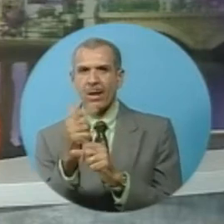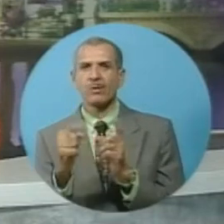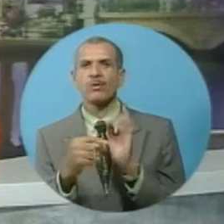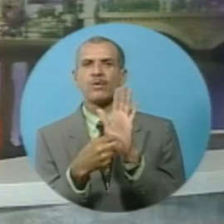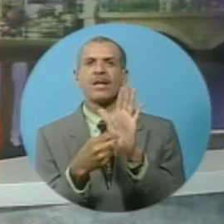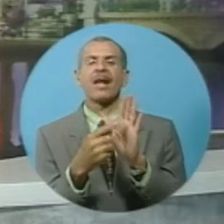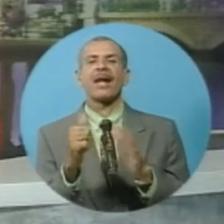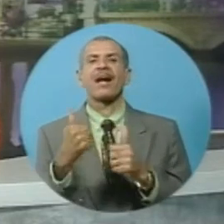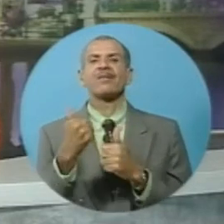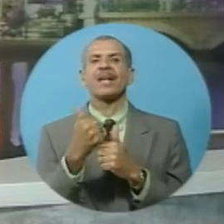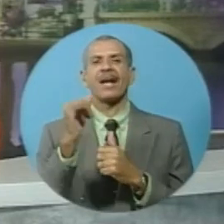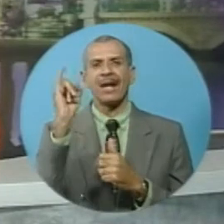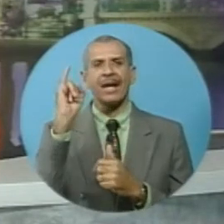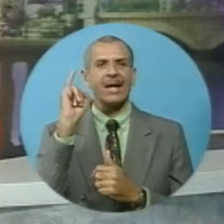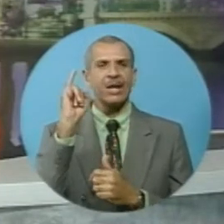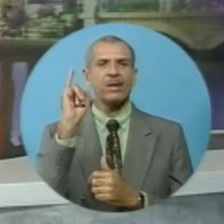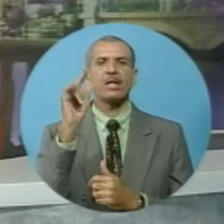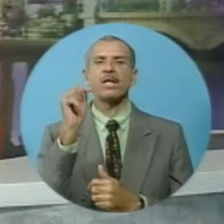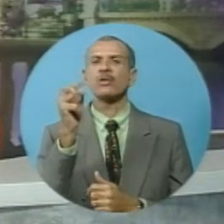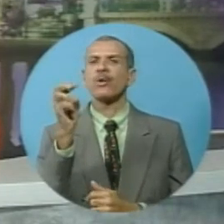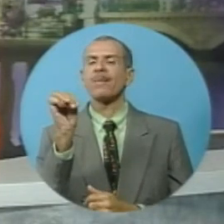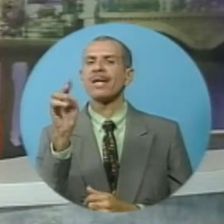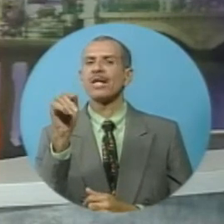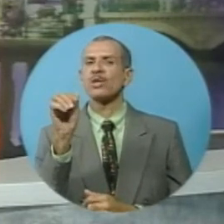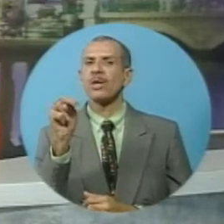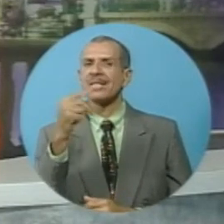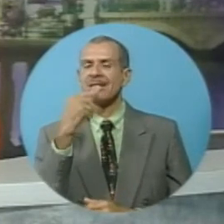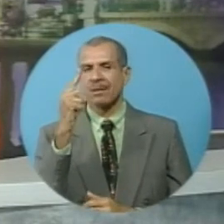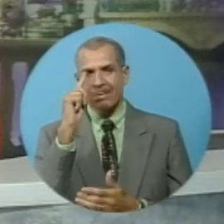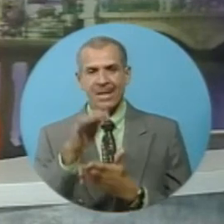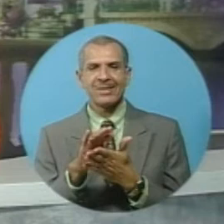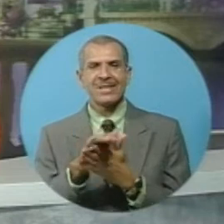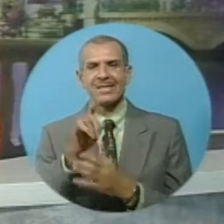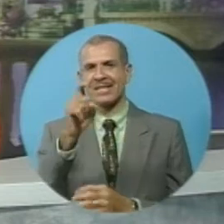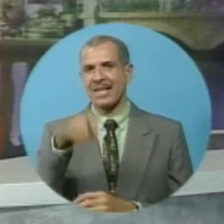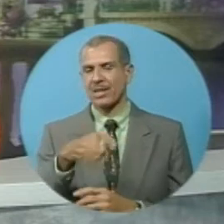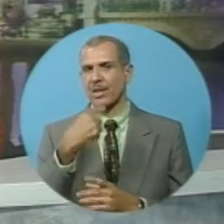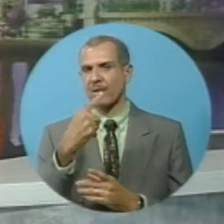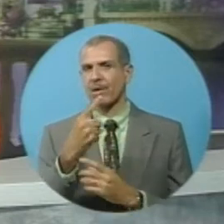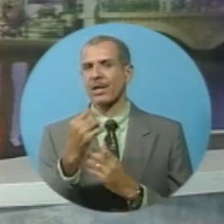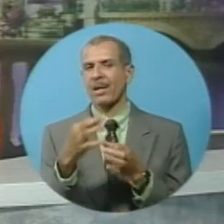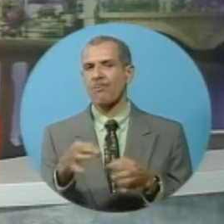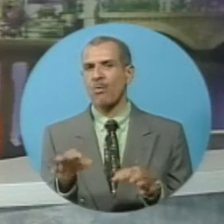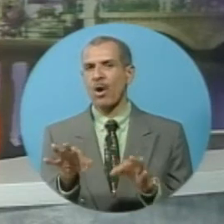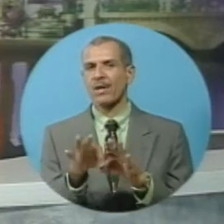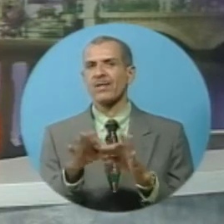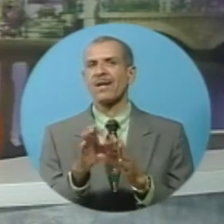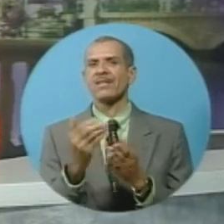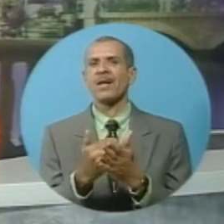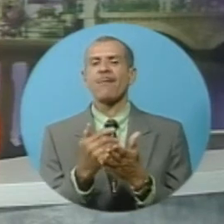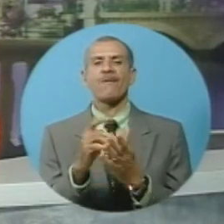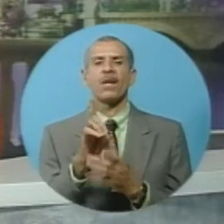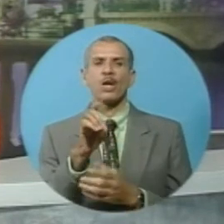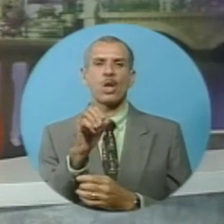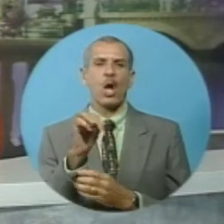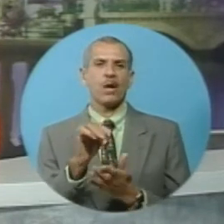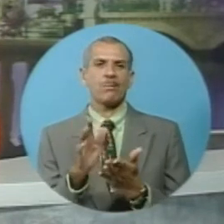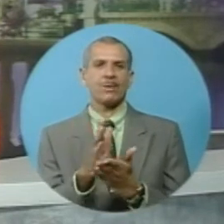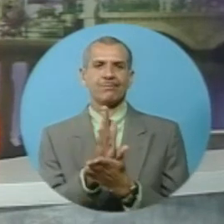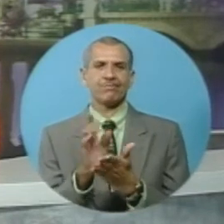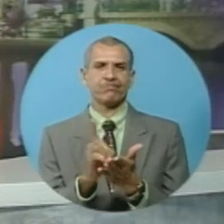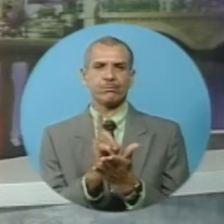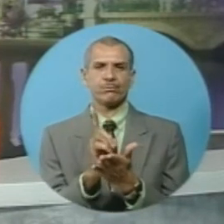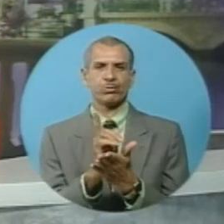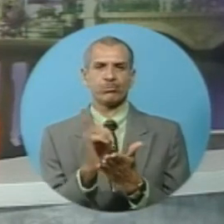Chief Archivist Ingrid Thompson. She believes the move is necessary because of the importance of some of the documents.